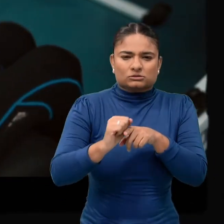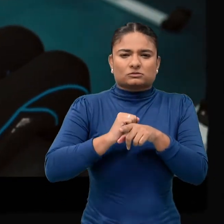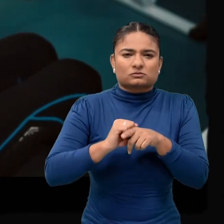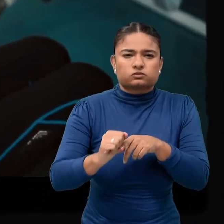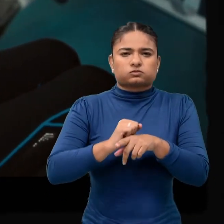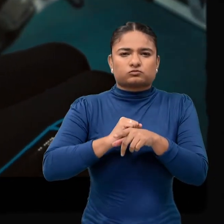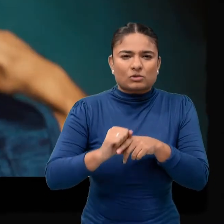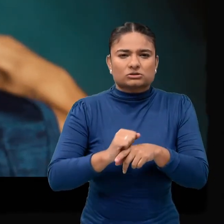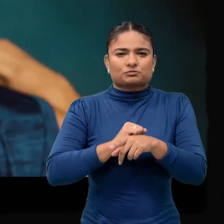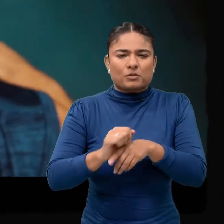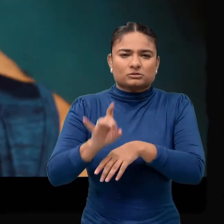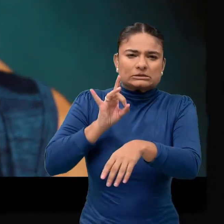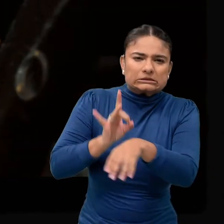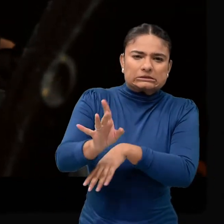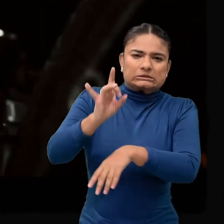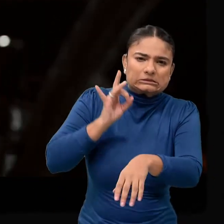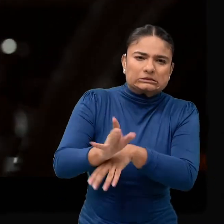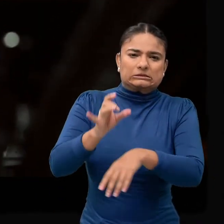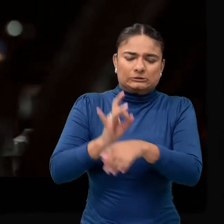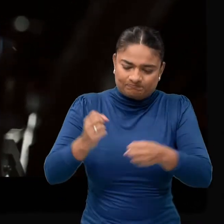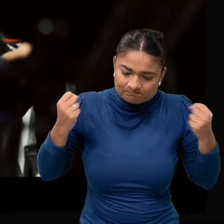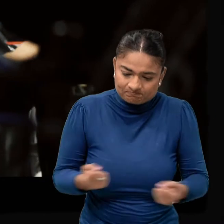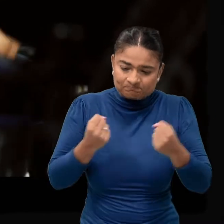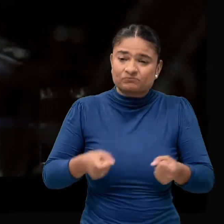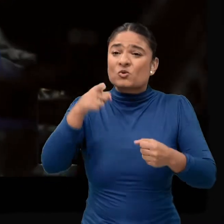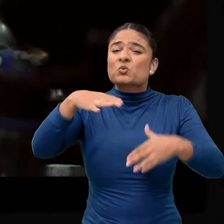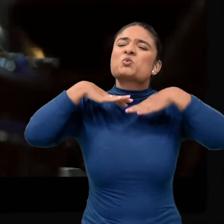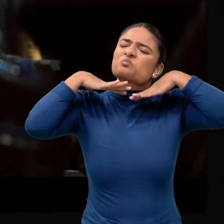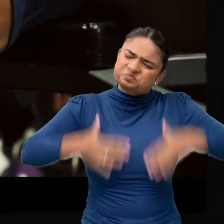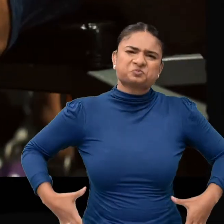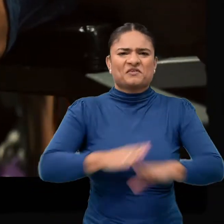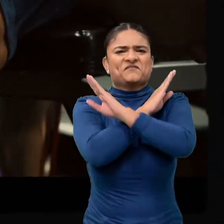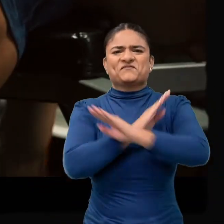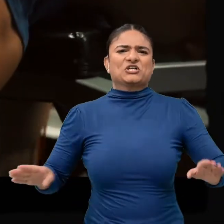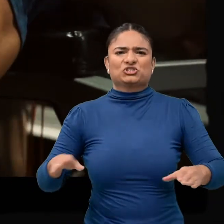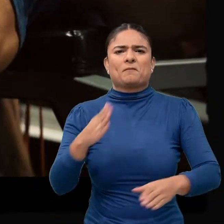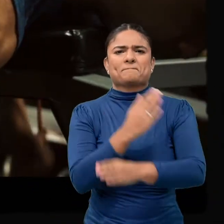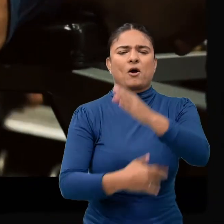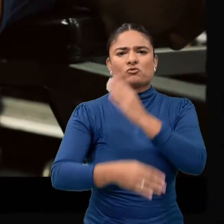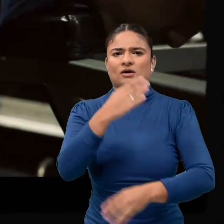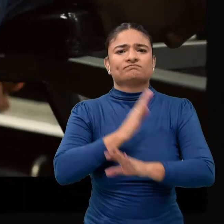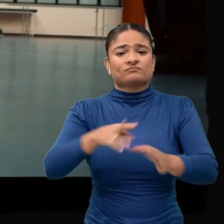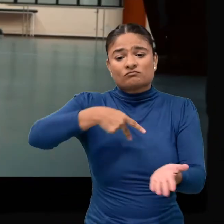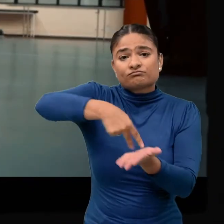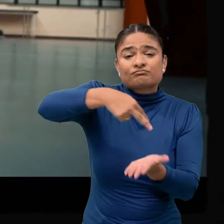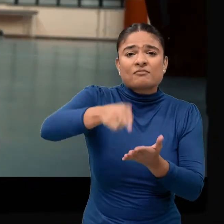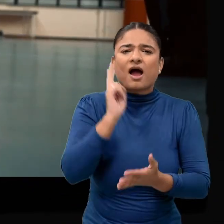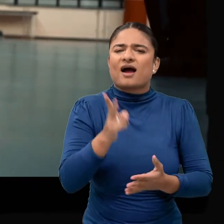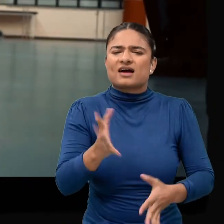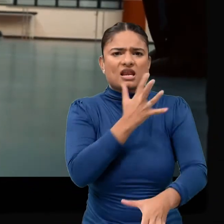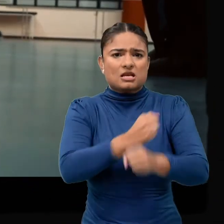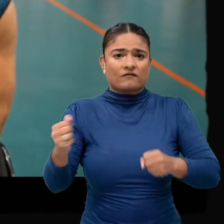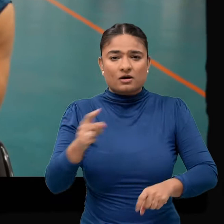10 weeks of inpatient rehabilitation, the doctors told Brandon that he would be paralyzed for the rest of his life and would